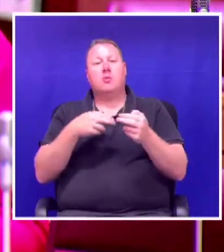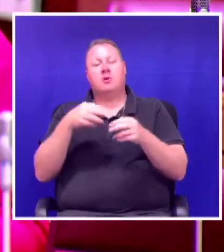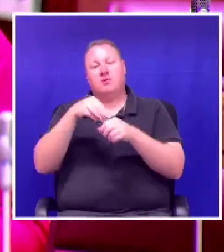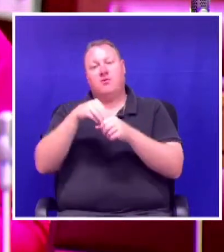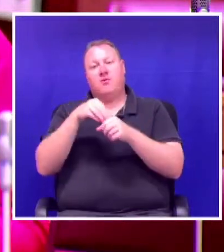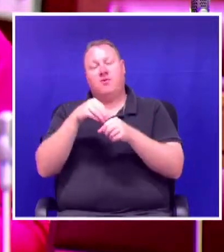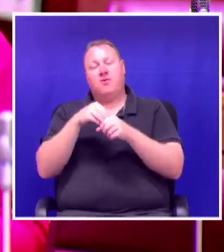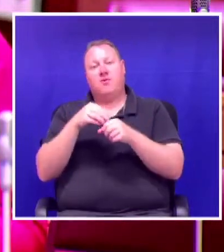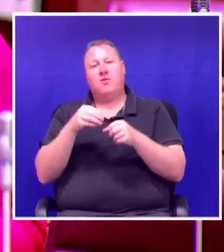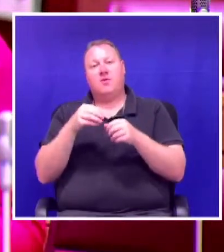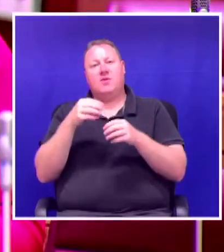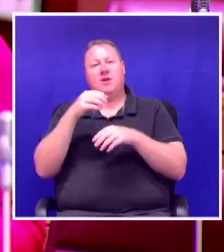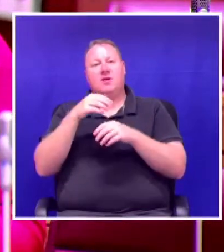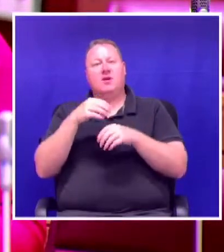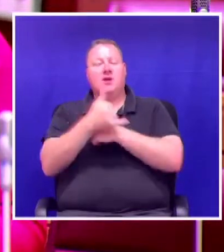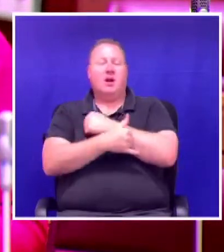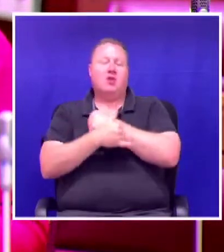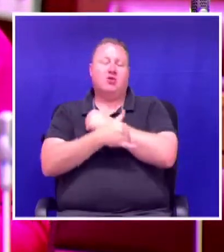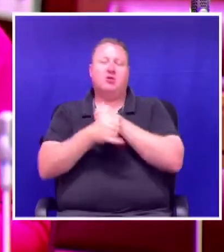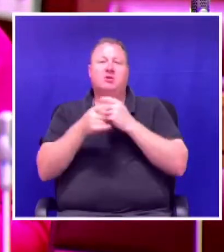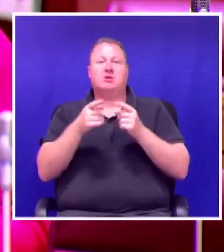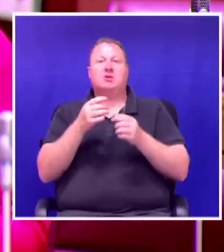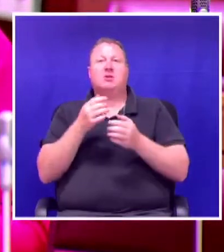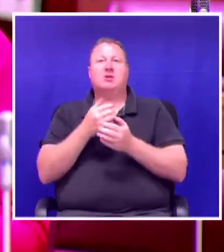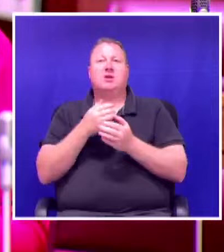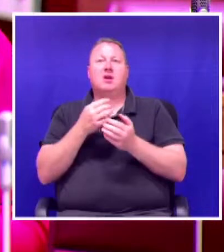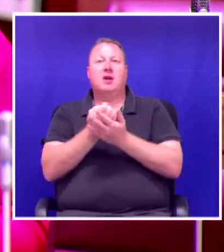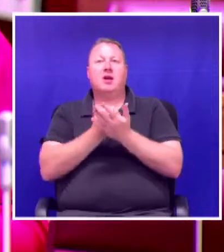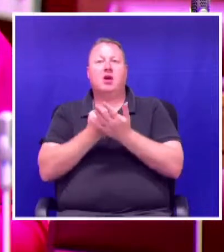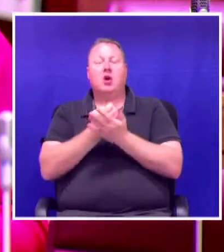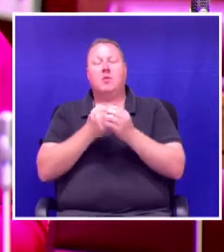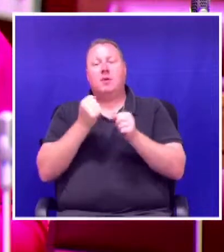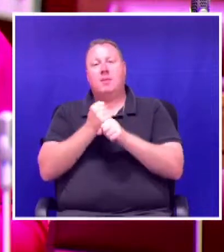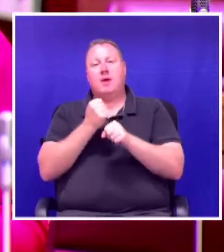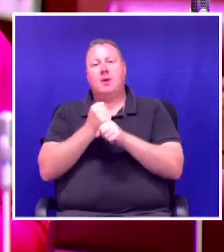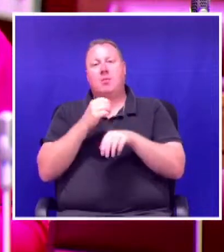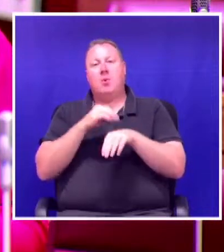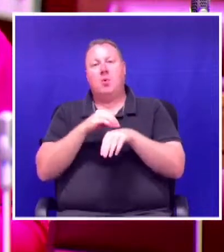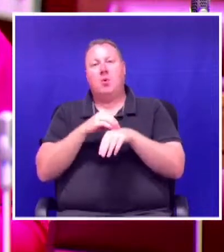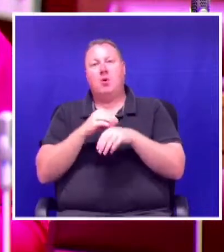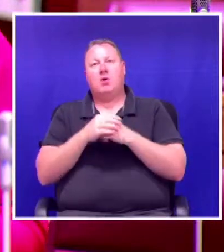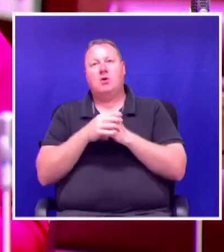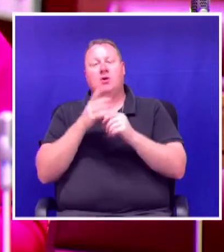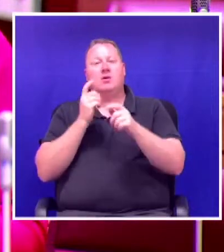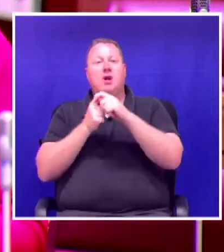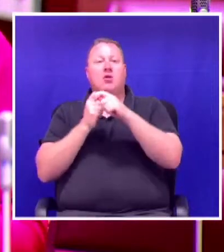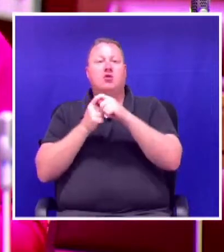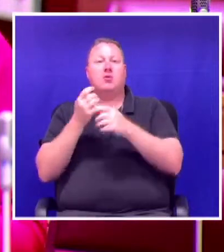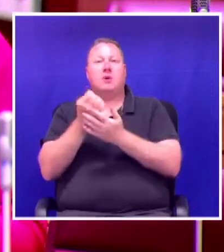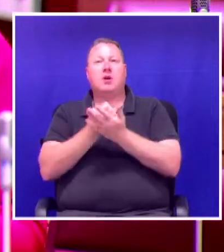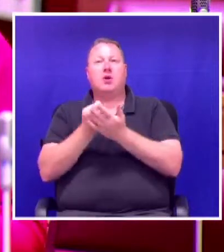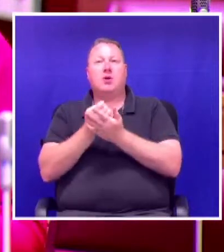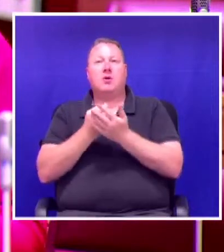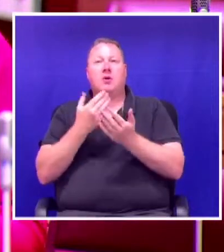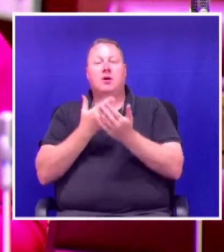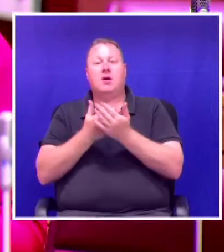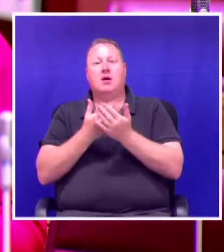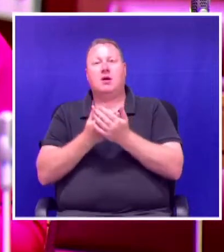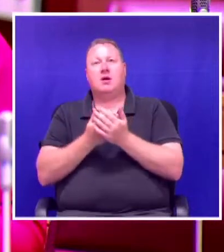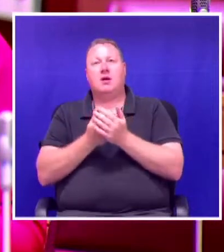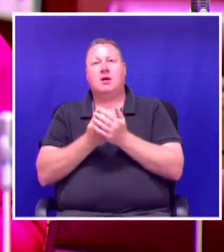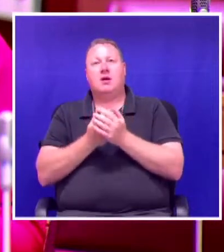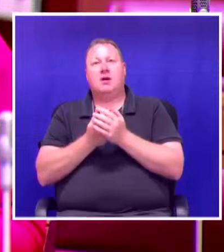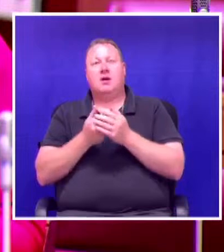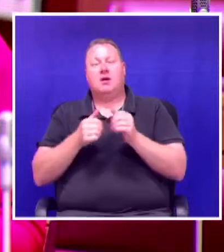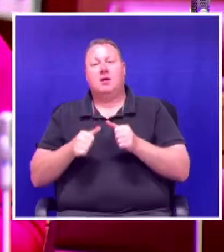the revitalization of township economies, so that the rural and township economy may occupy its rightful place in the